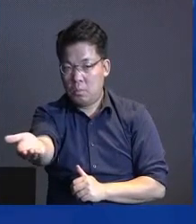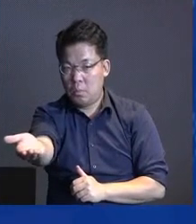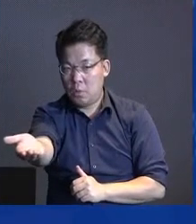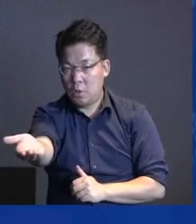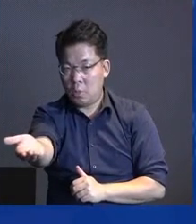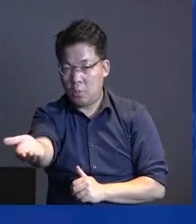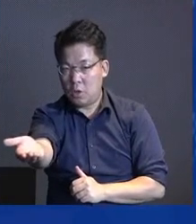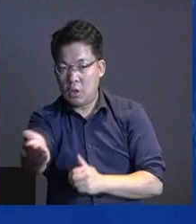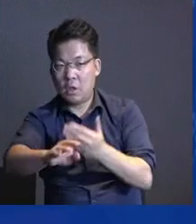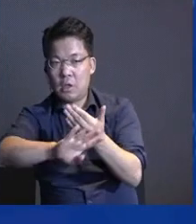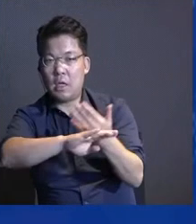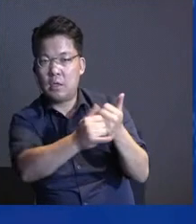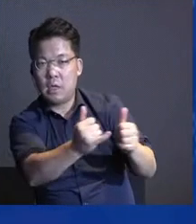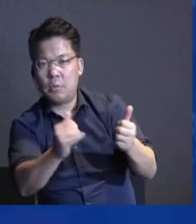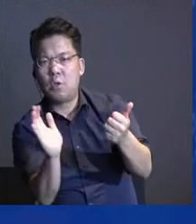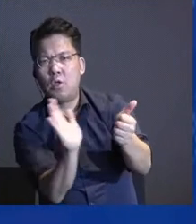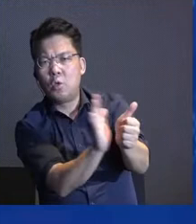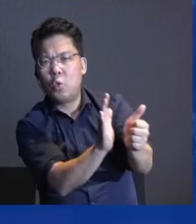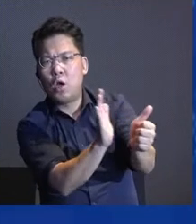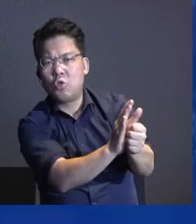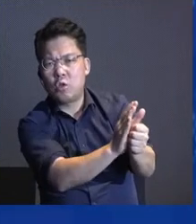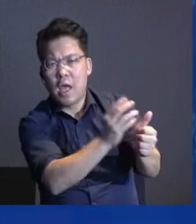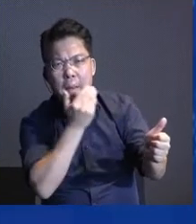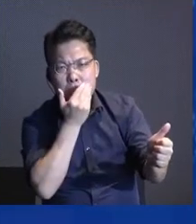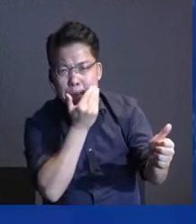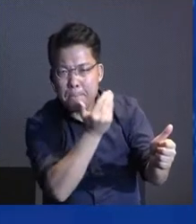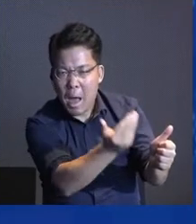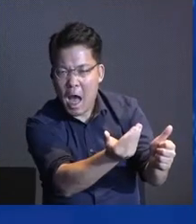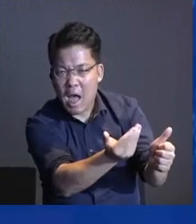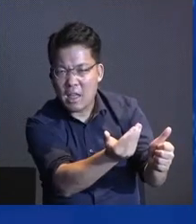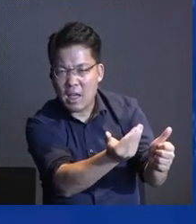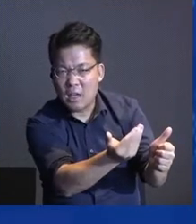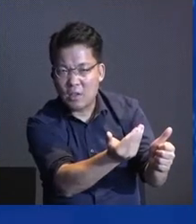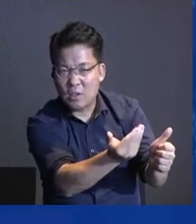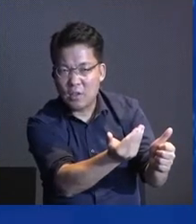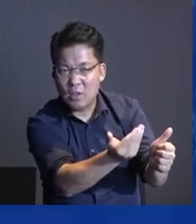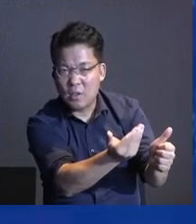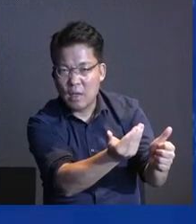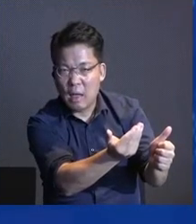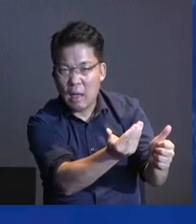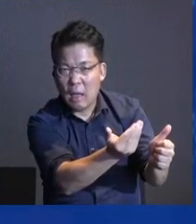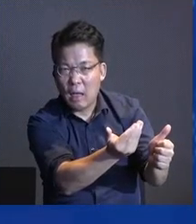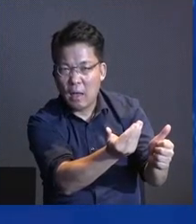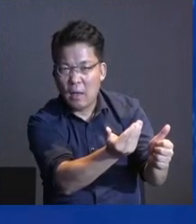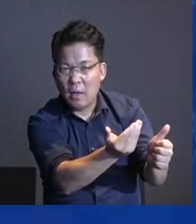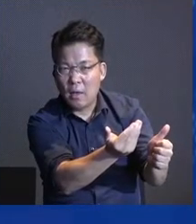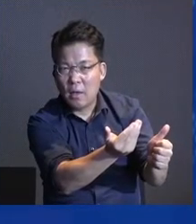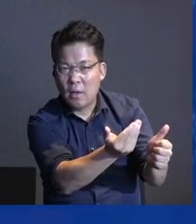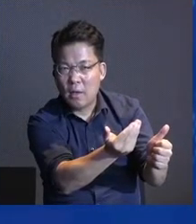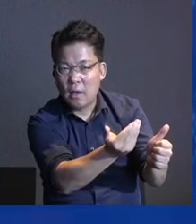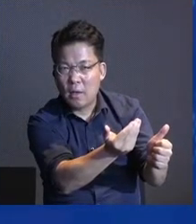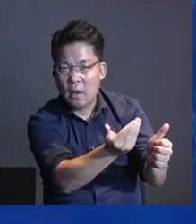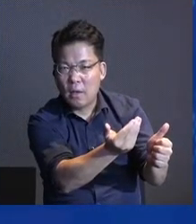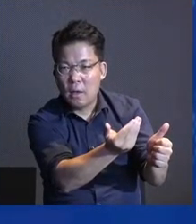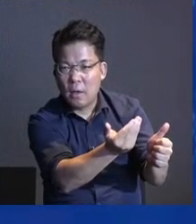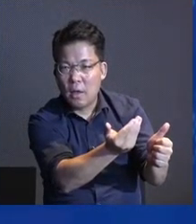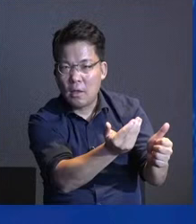the one who can help. But we try to persuade them to get them to accept.